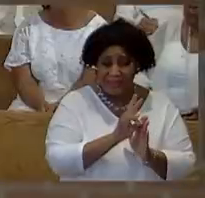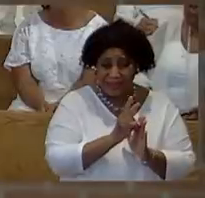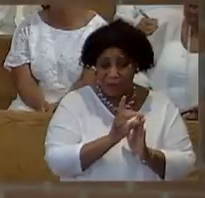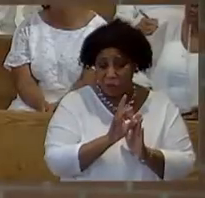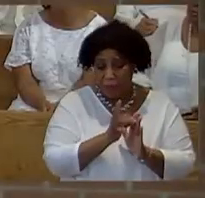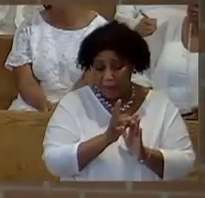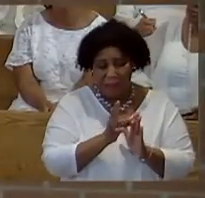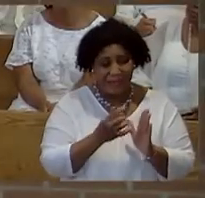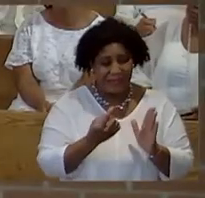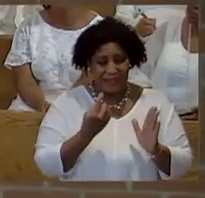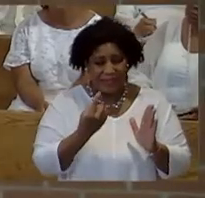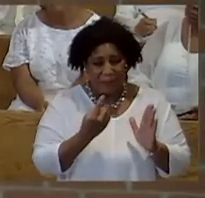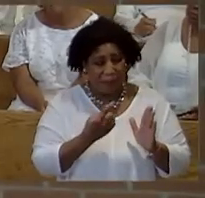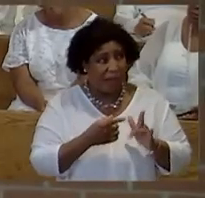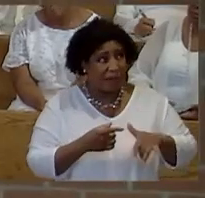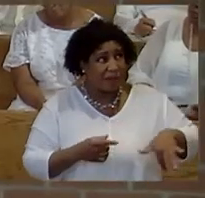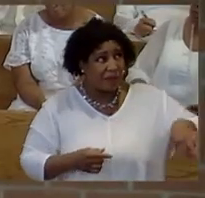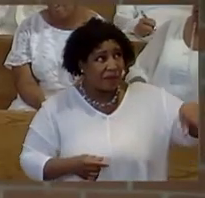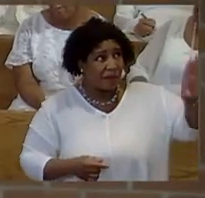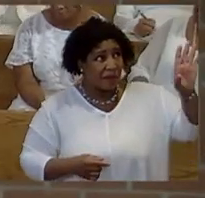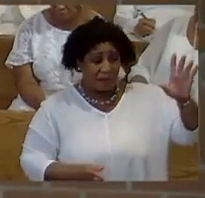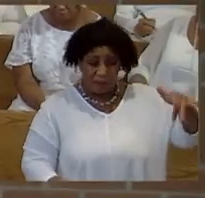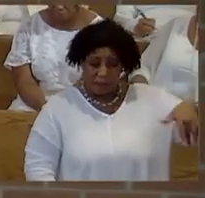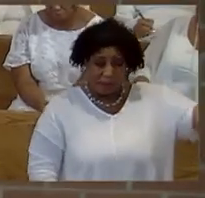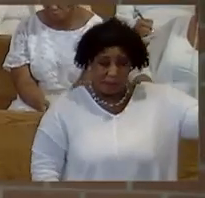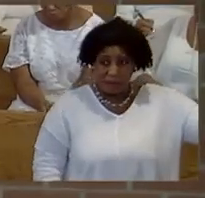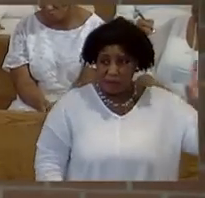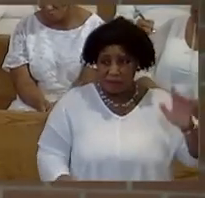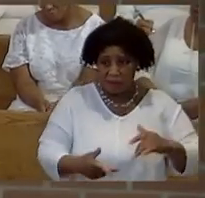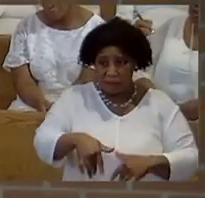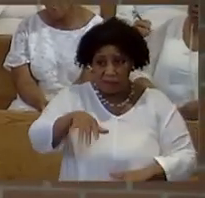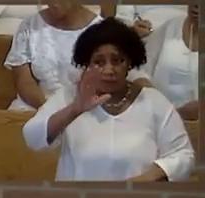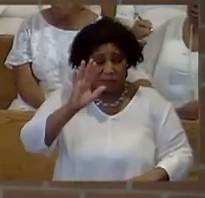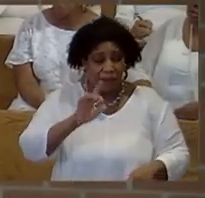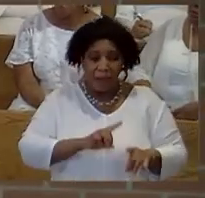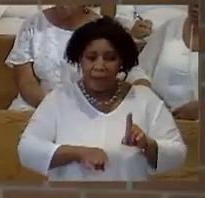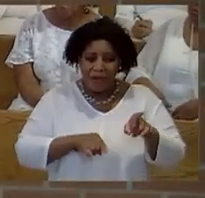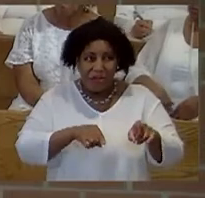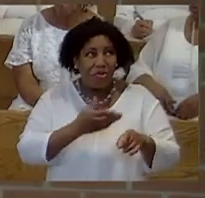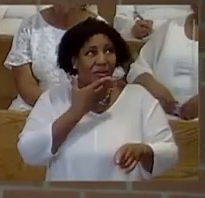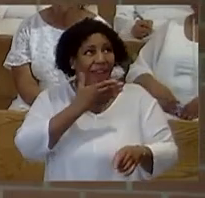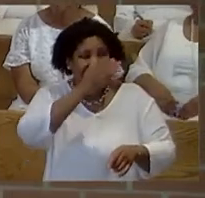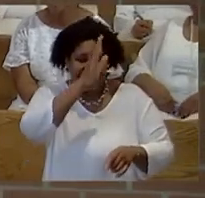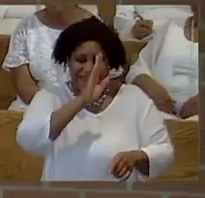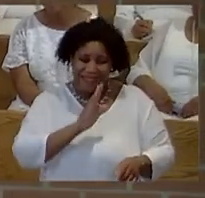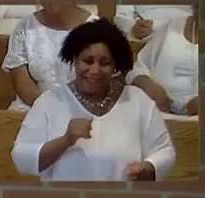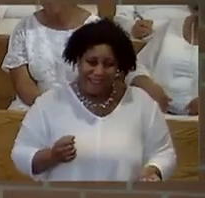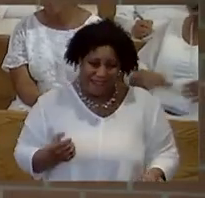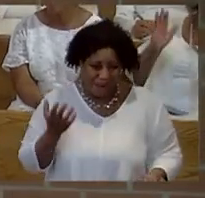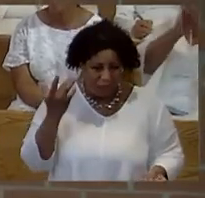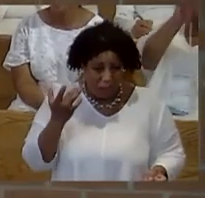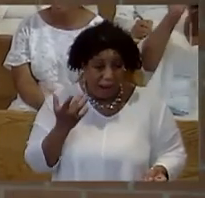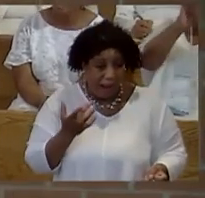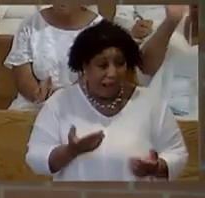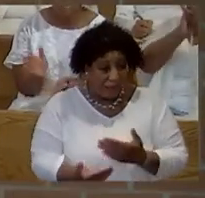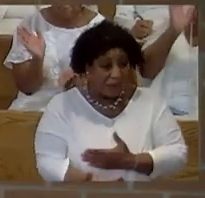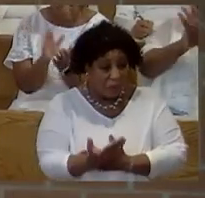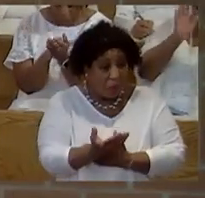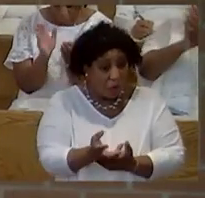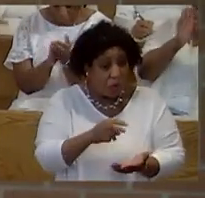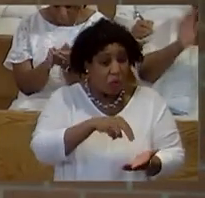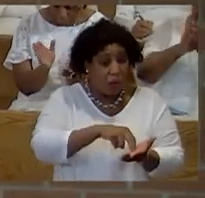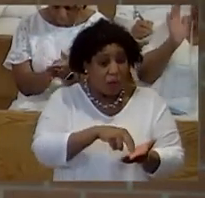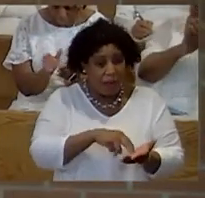7 to 8 minutes, somebody's going on to be somewhere else. But you ought to thank God, because you woke up this morning and